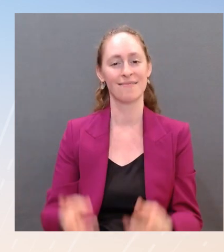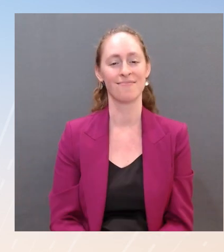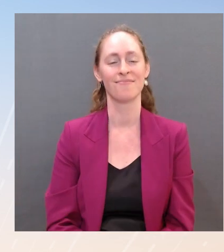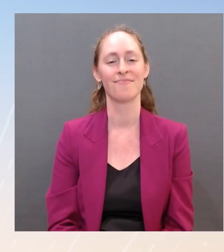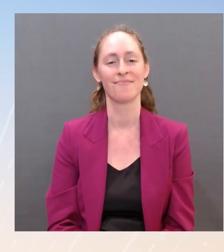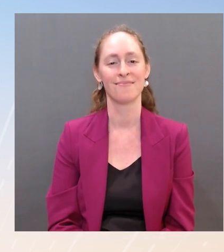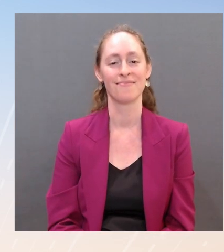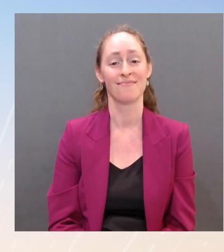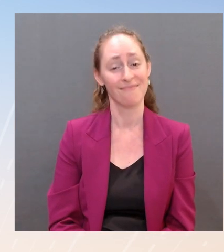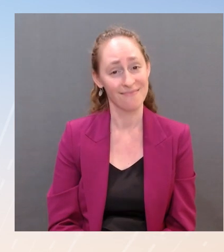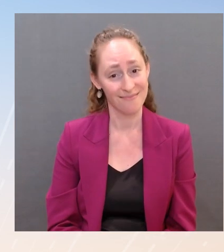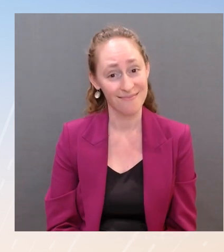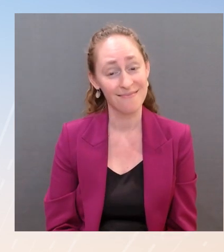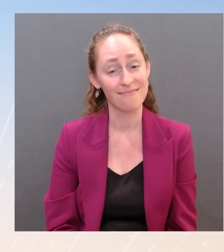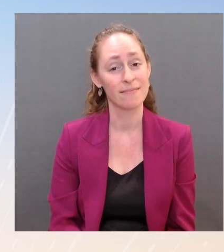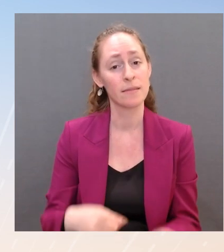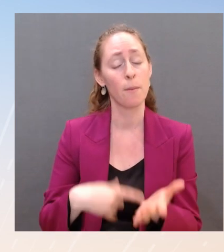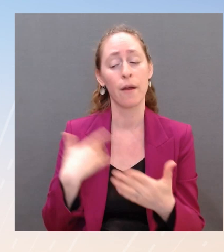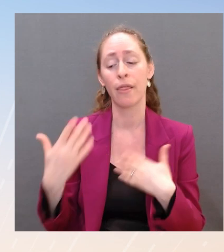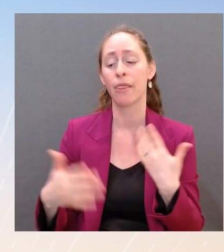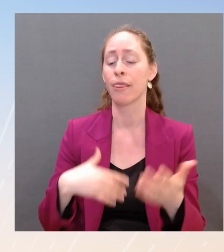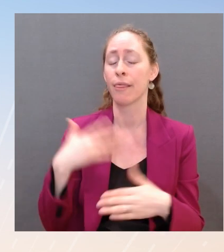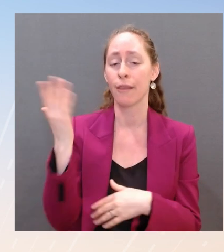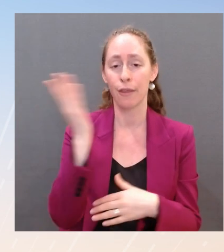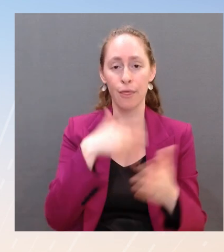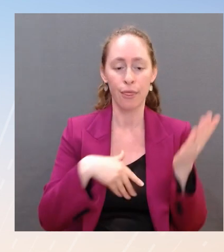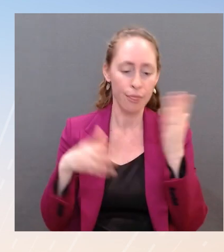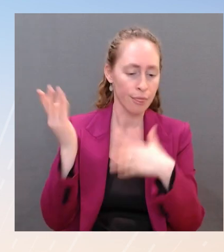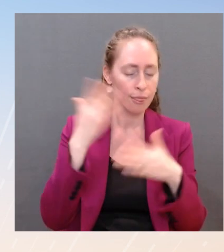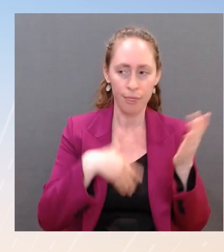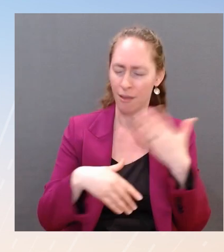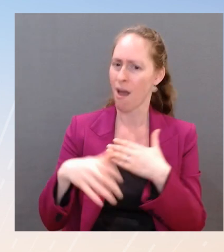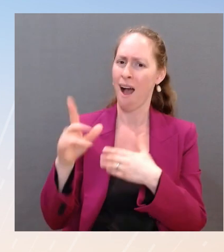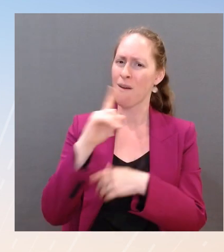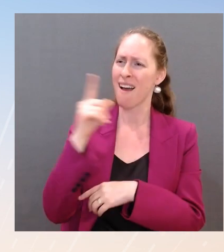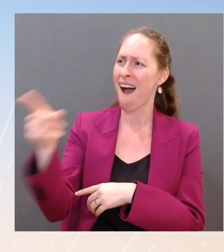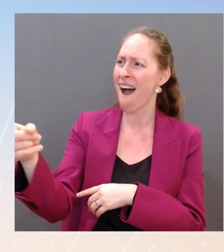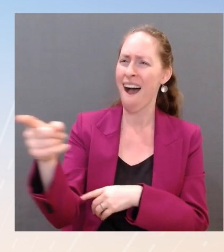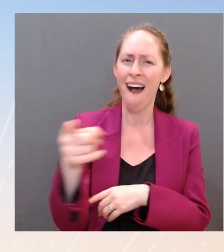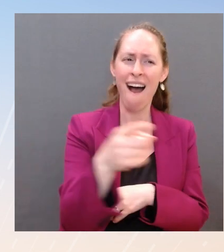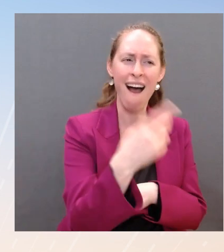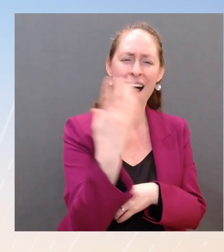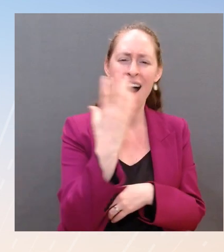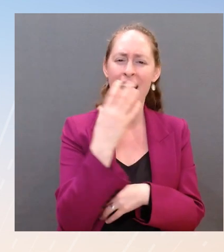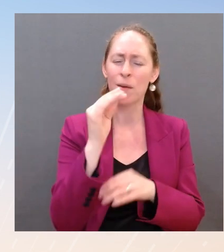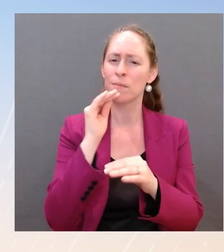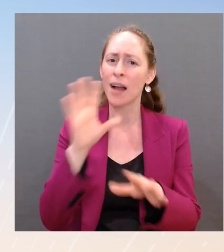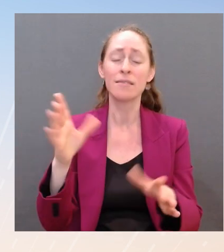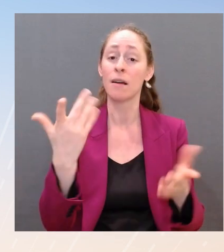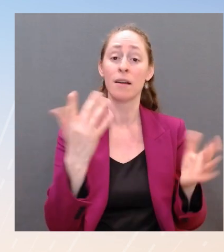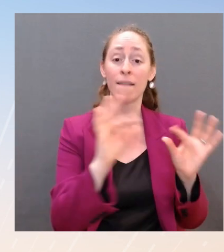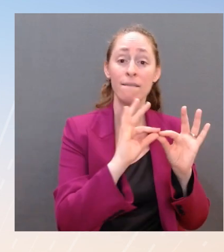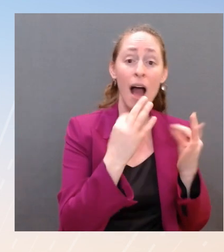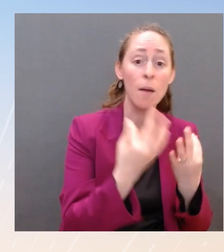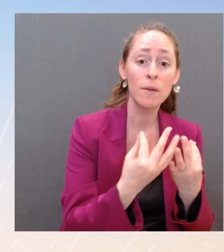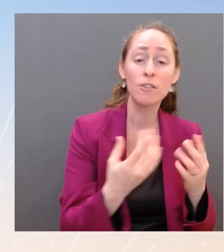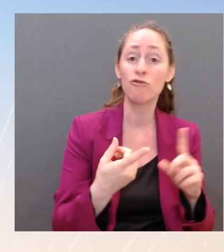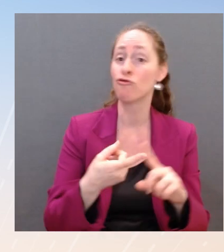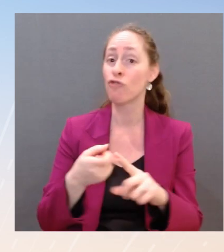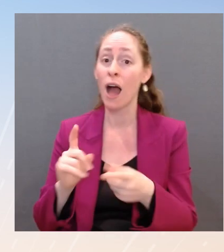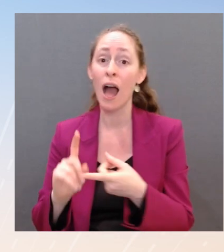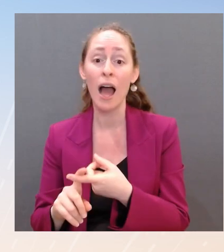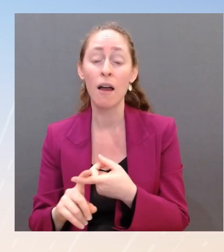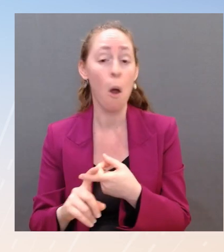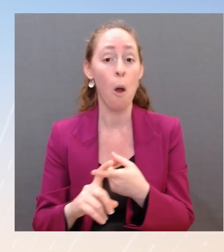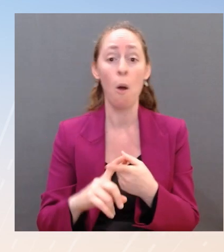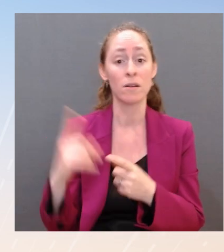constantly around us. They often take the form of our family and our friends, of the strangers that we meet. You may meet people today you've never met before,